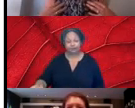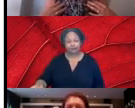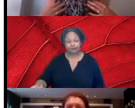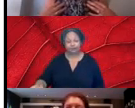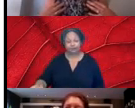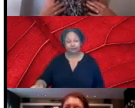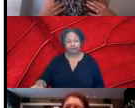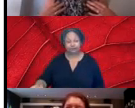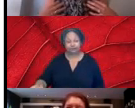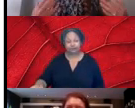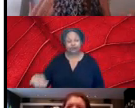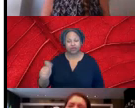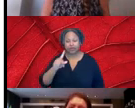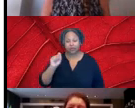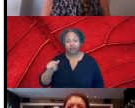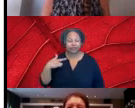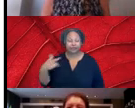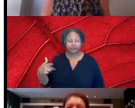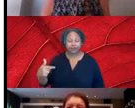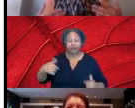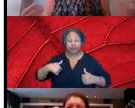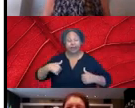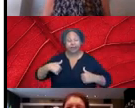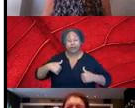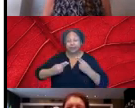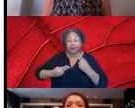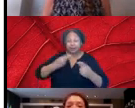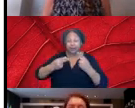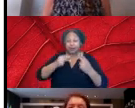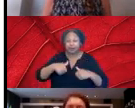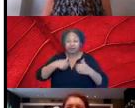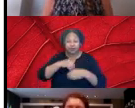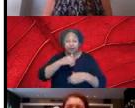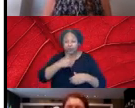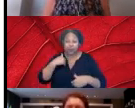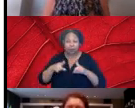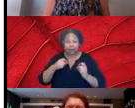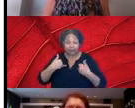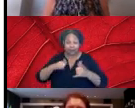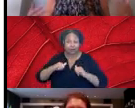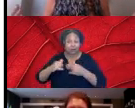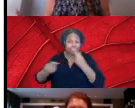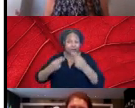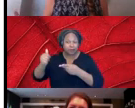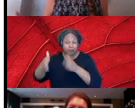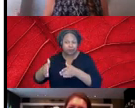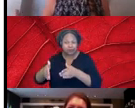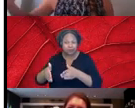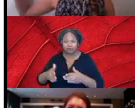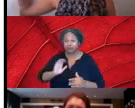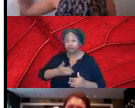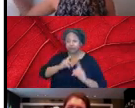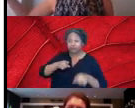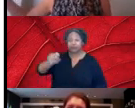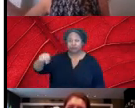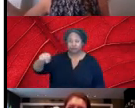I don't live in Toronto, can I still nominate? The answer is yes. We've had folks submit